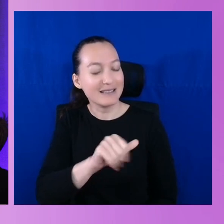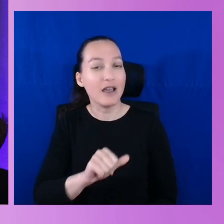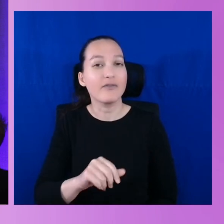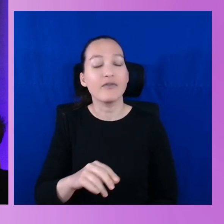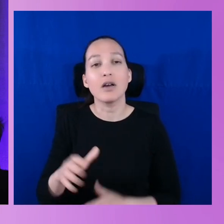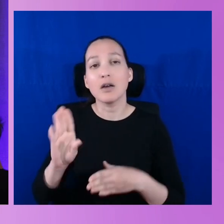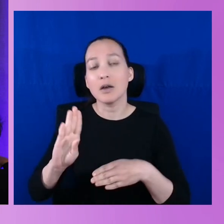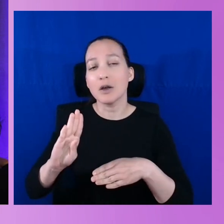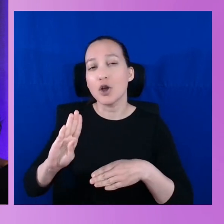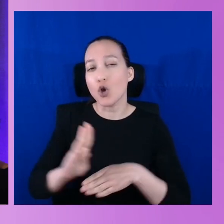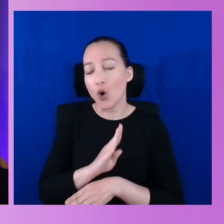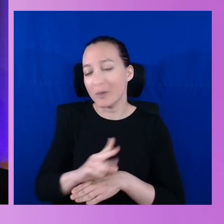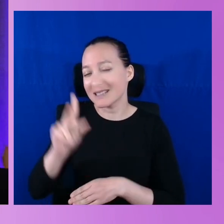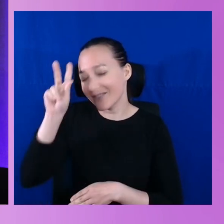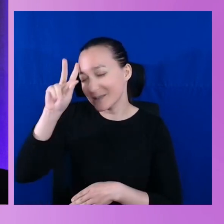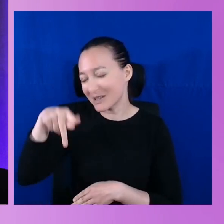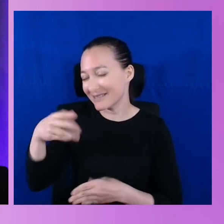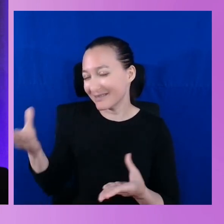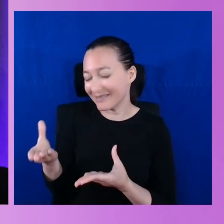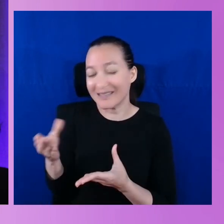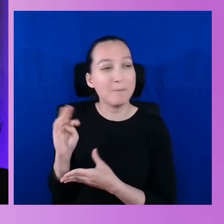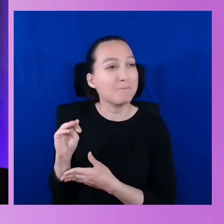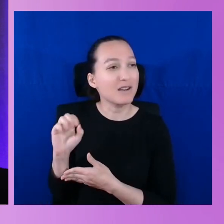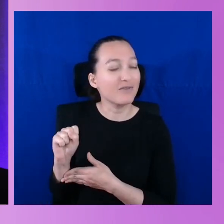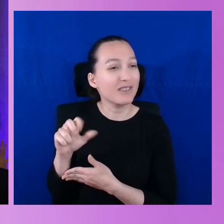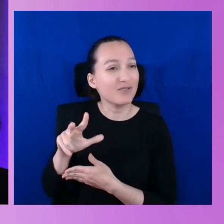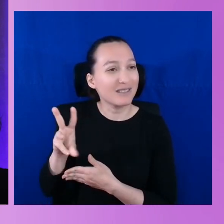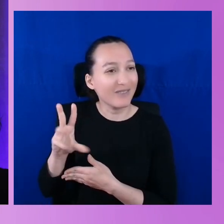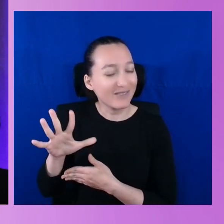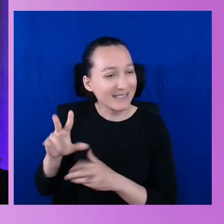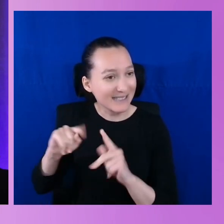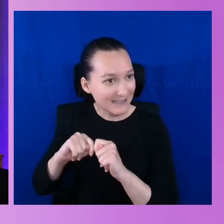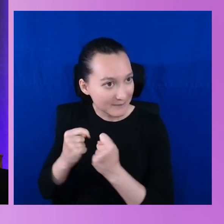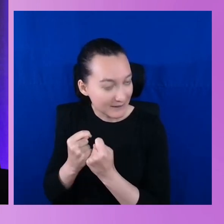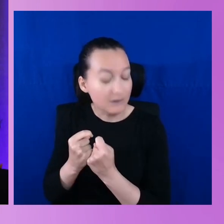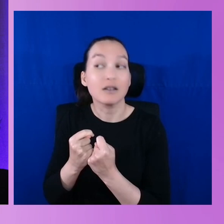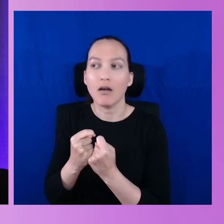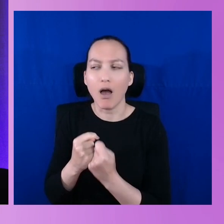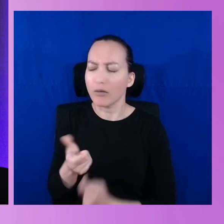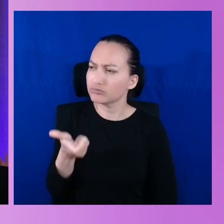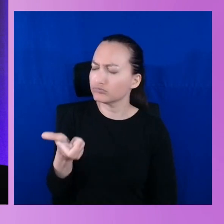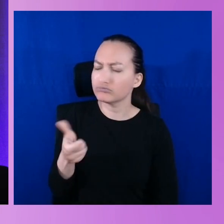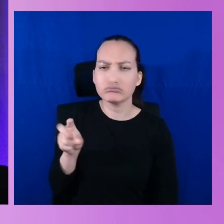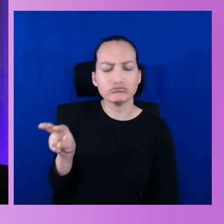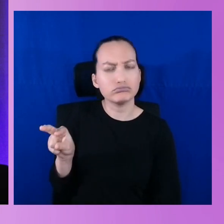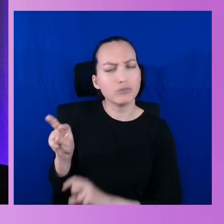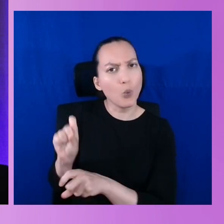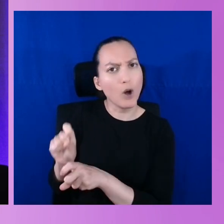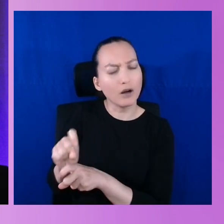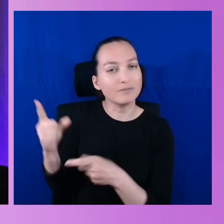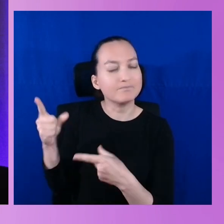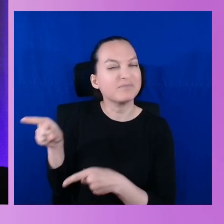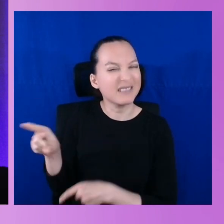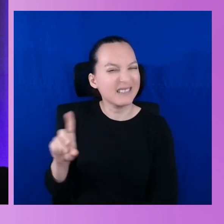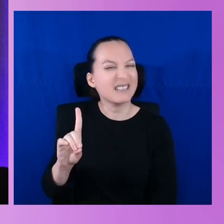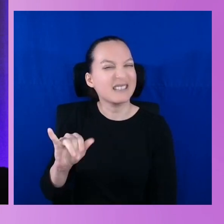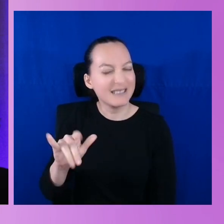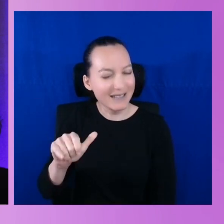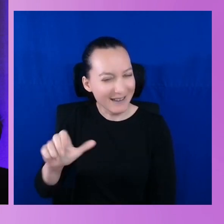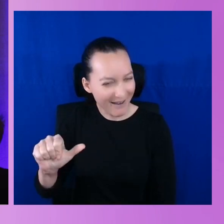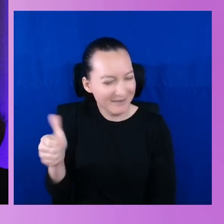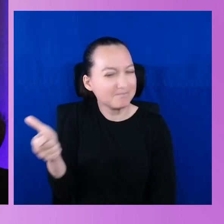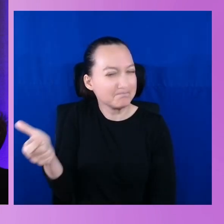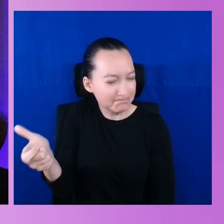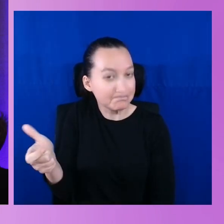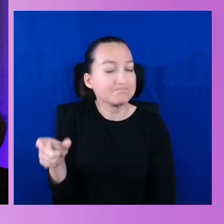I'm a peer with in the Microsoft 365 team. I've watched him work over the years, and he's got dyslexia. And one of the things that he